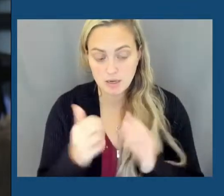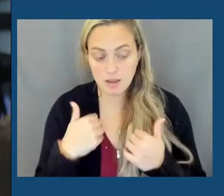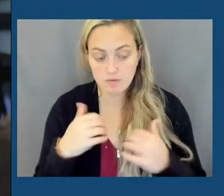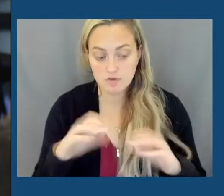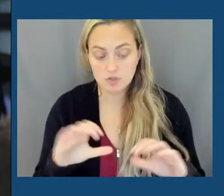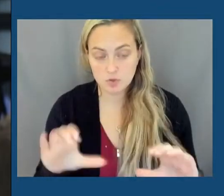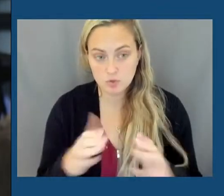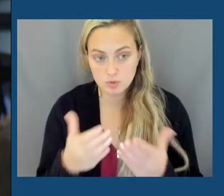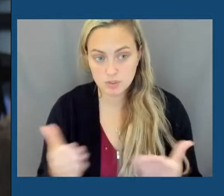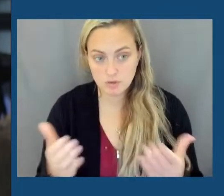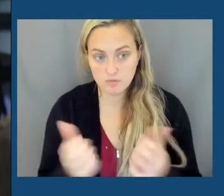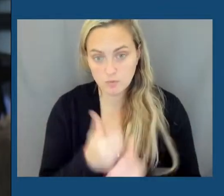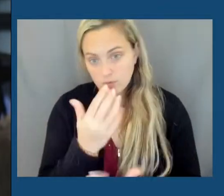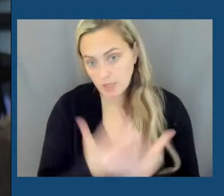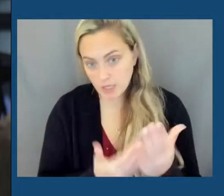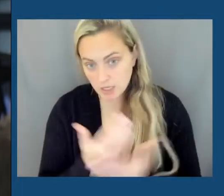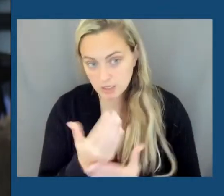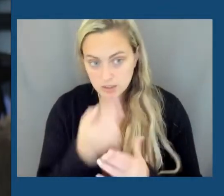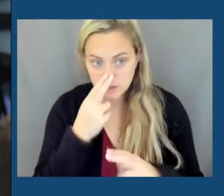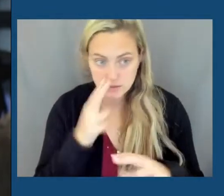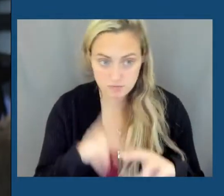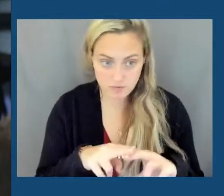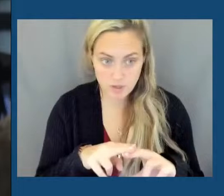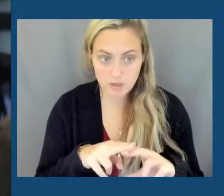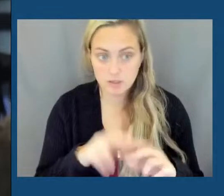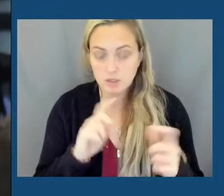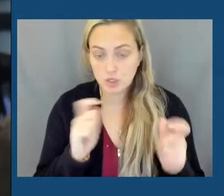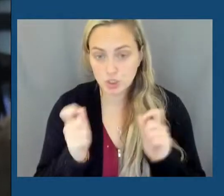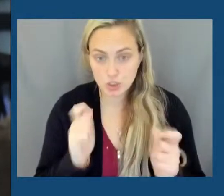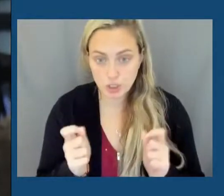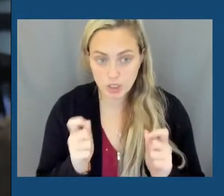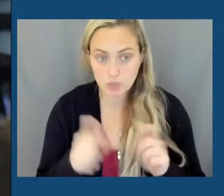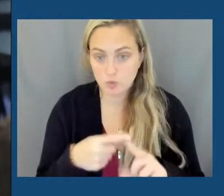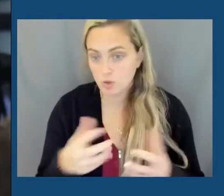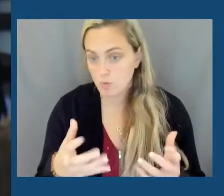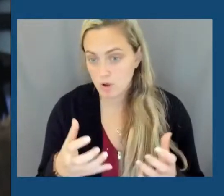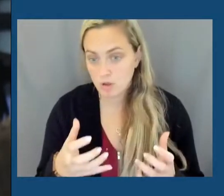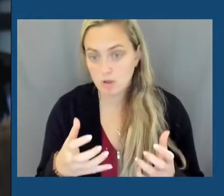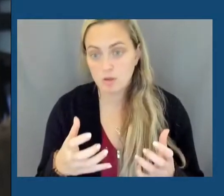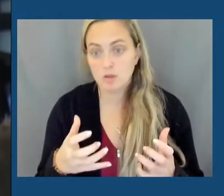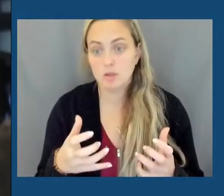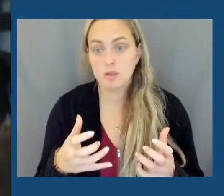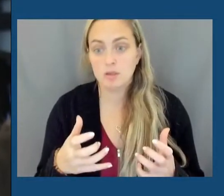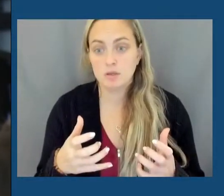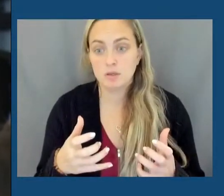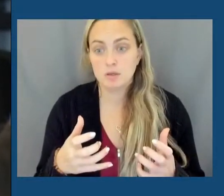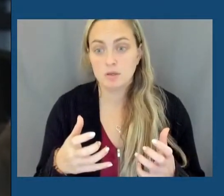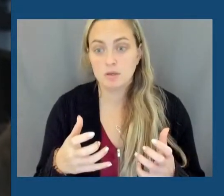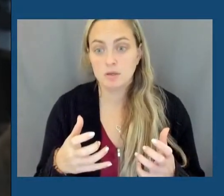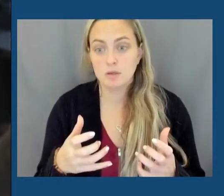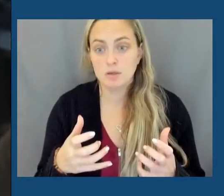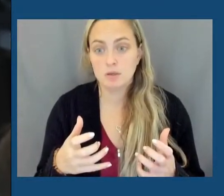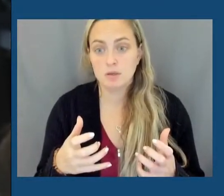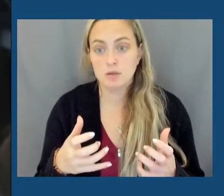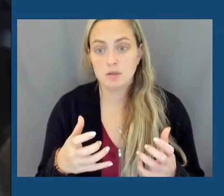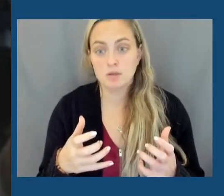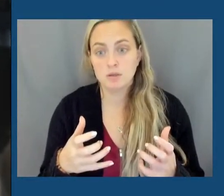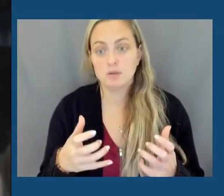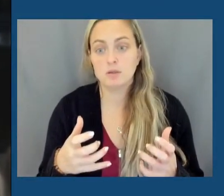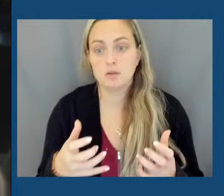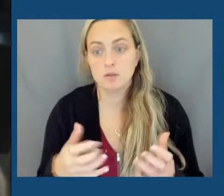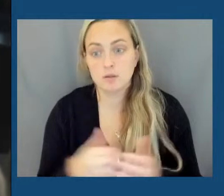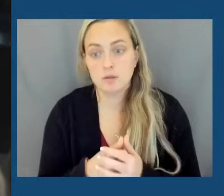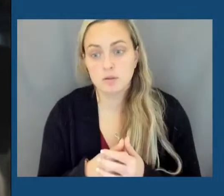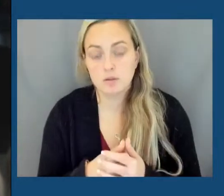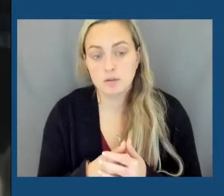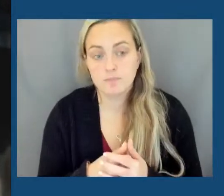stuff with my hands, and it's fun. I can change whenever I want. If I don't like what I'm doing right there, I can change and not have to